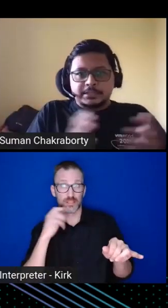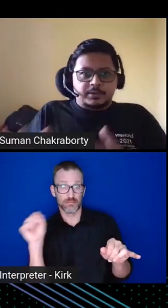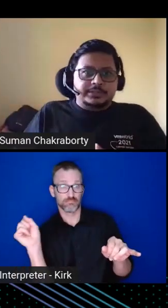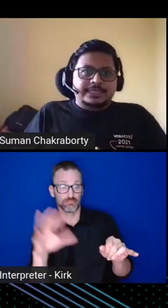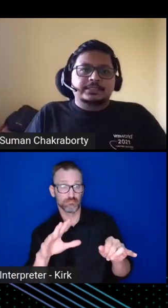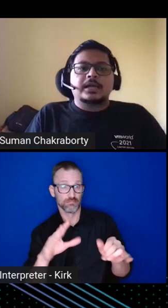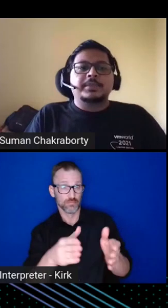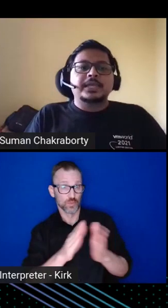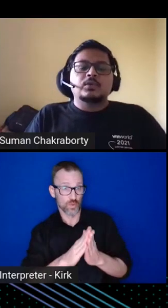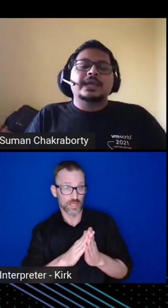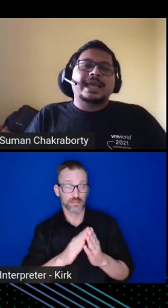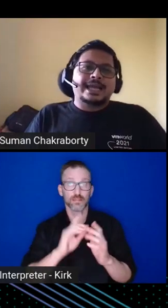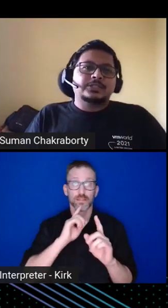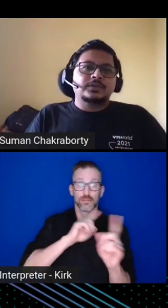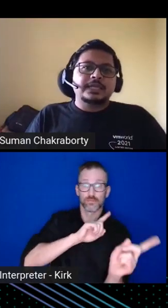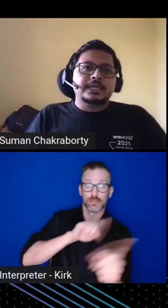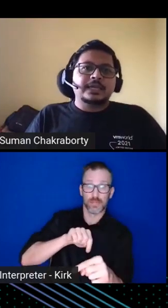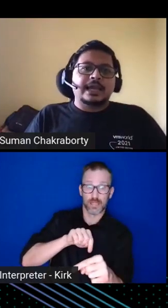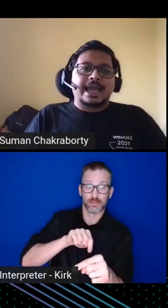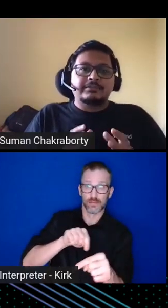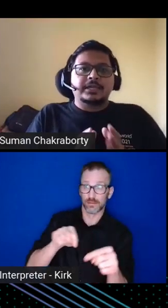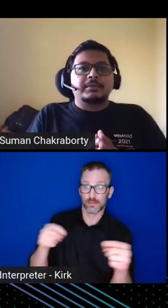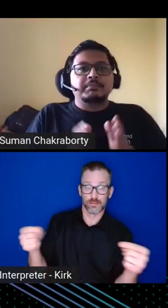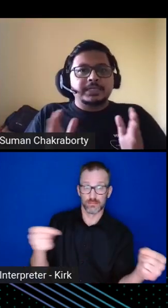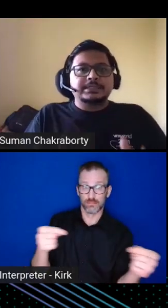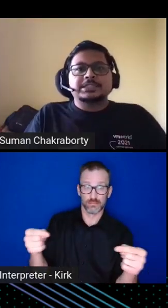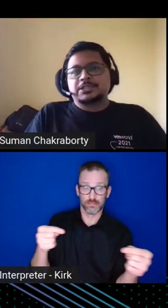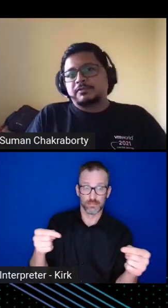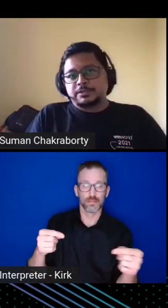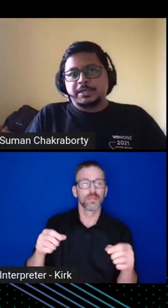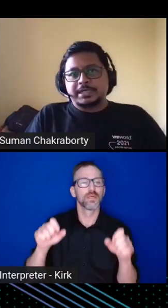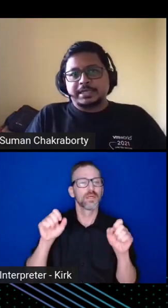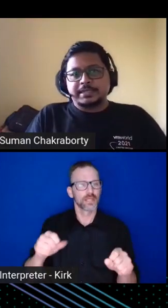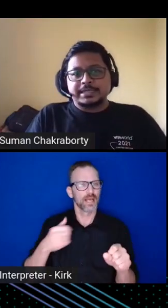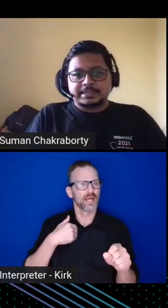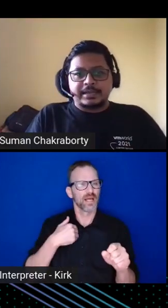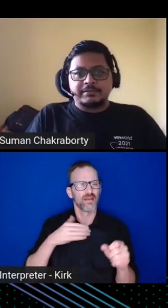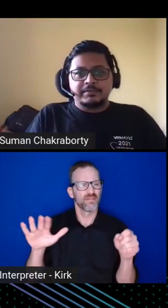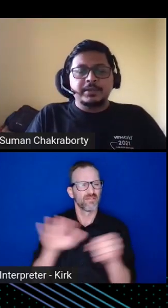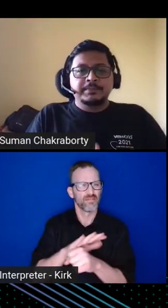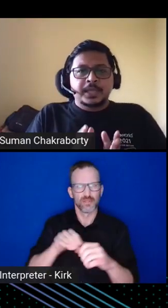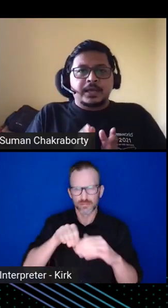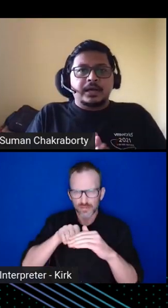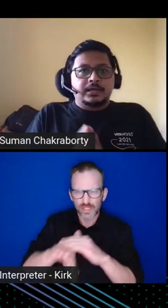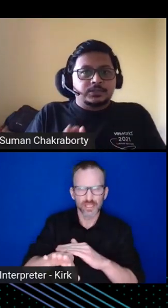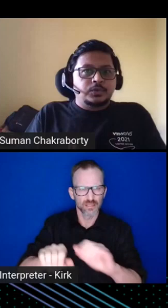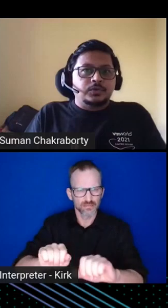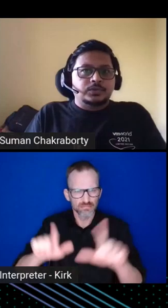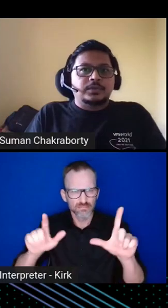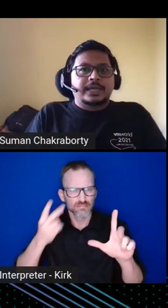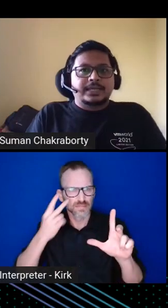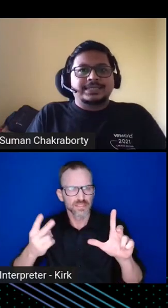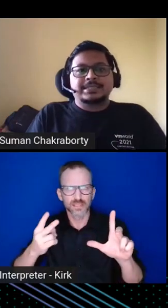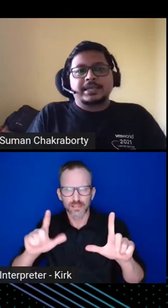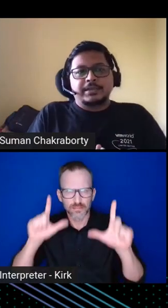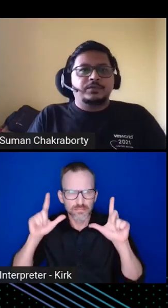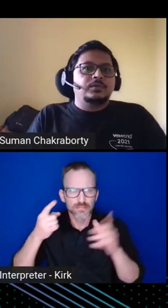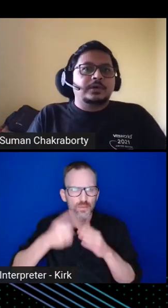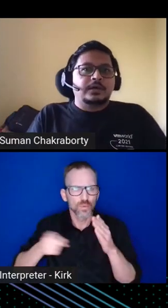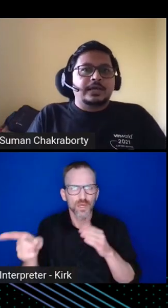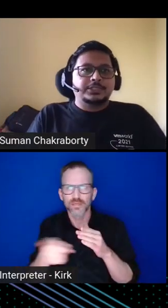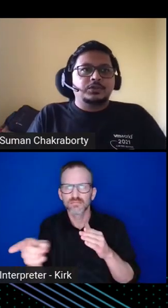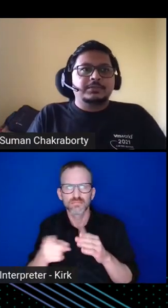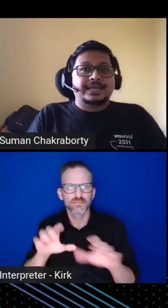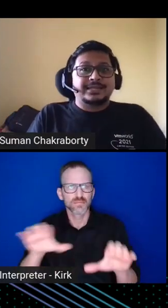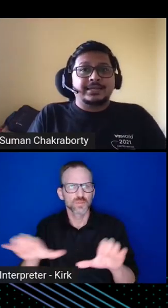and the response that is coming, you can actually have the complete session visibility that is available to you. So that, let's say, if